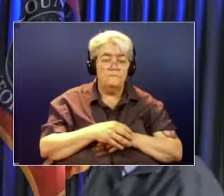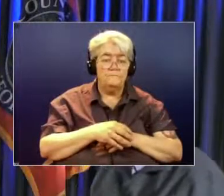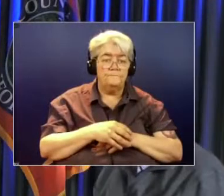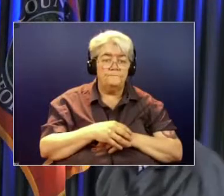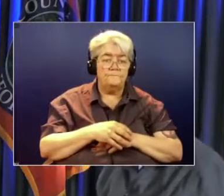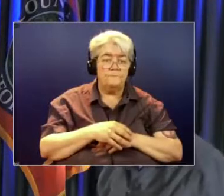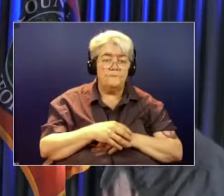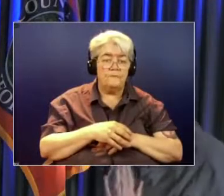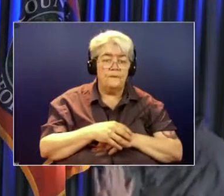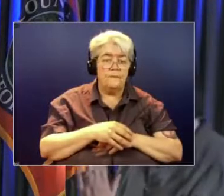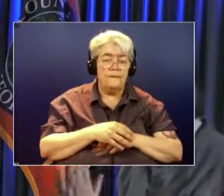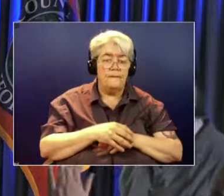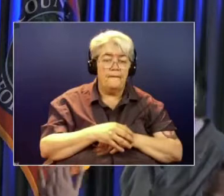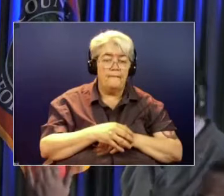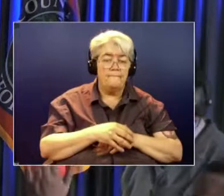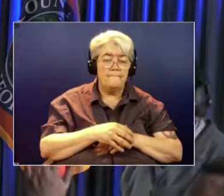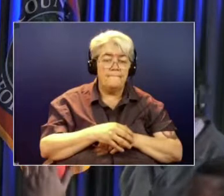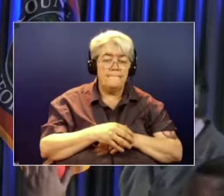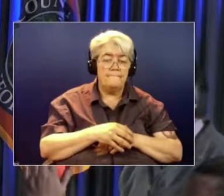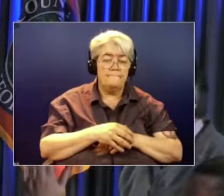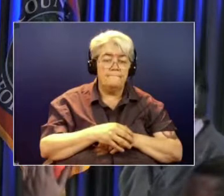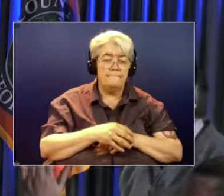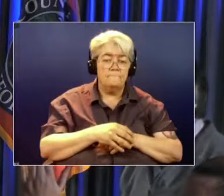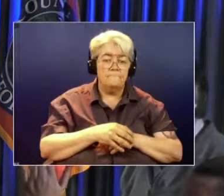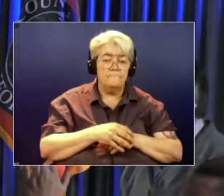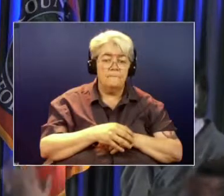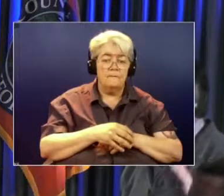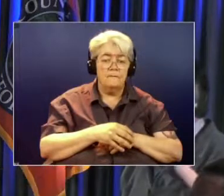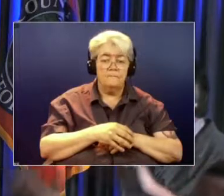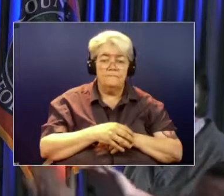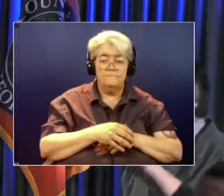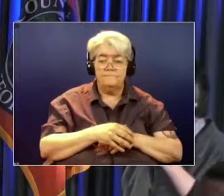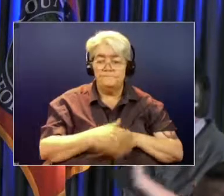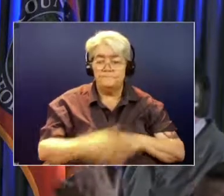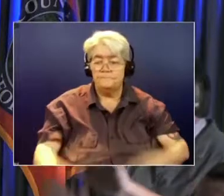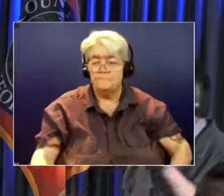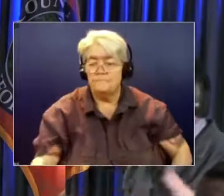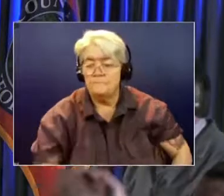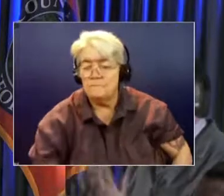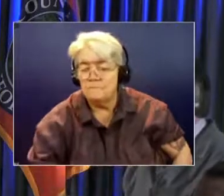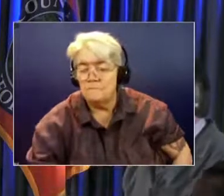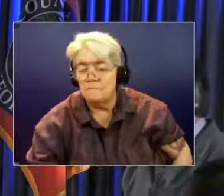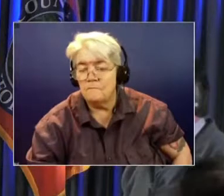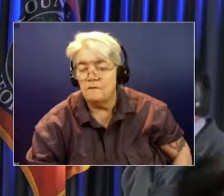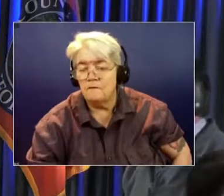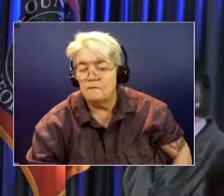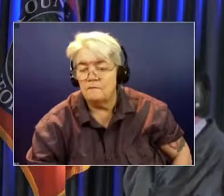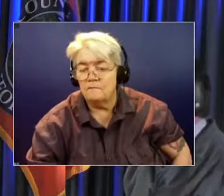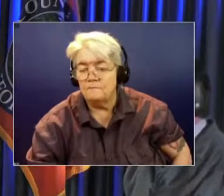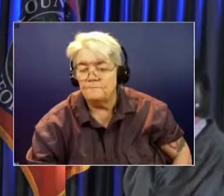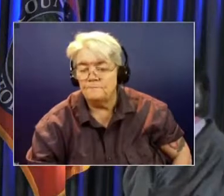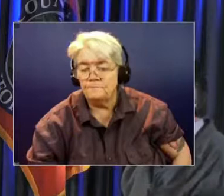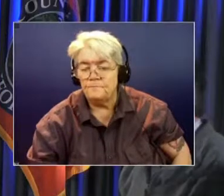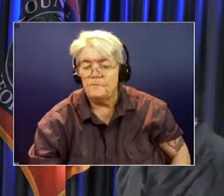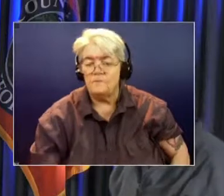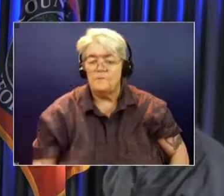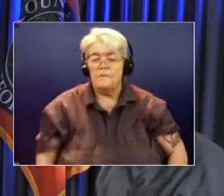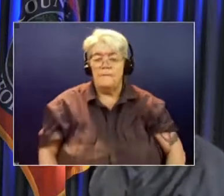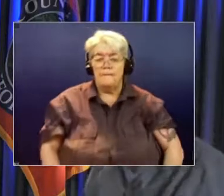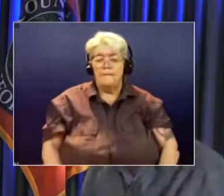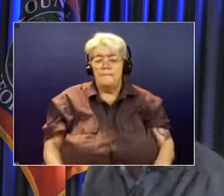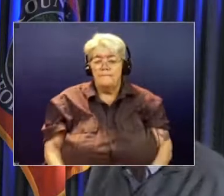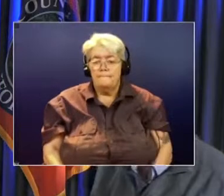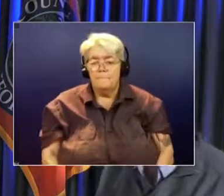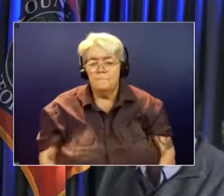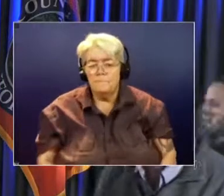like. We need to rotate a little bit more because the American flag, because the balance on this Sure. is off. 'Cause it's so Sure. much on Yeah, the it's so right heavy side. on the